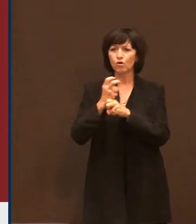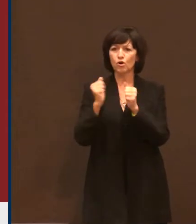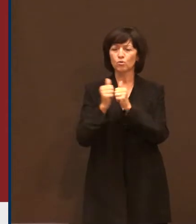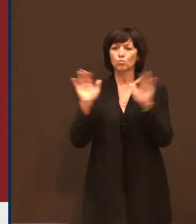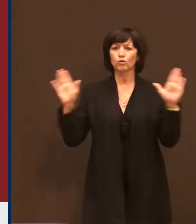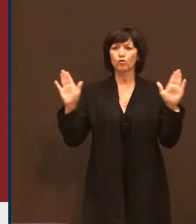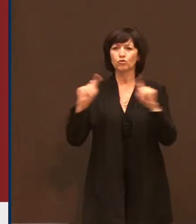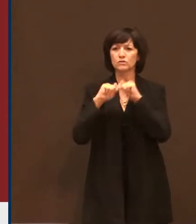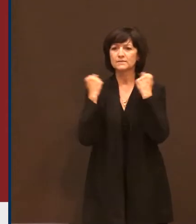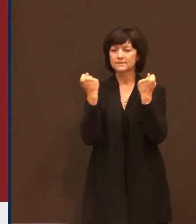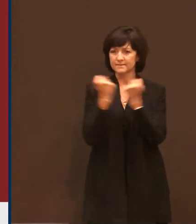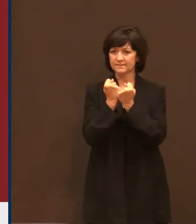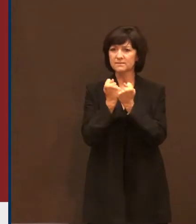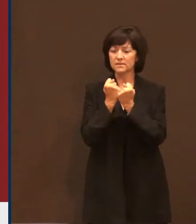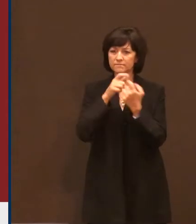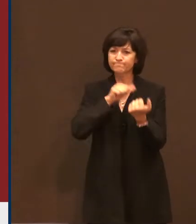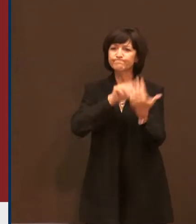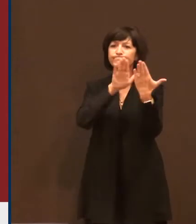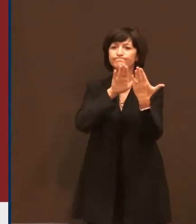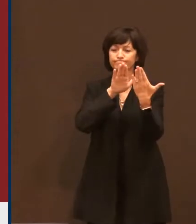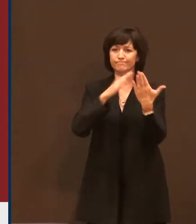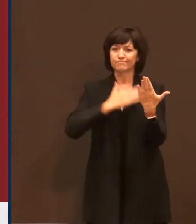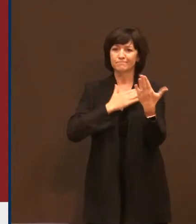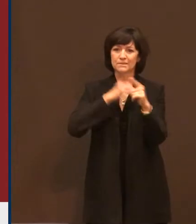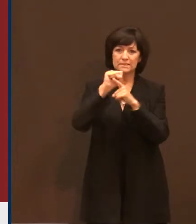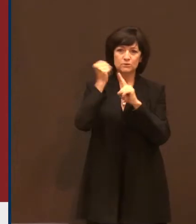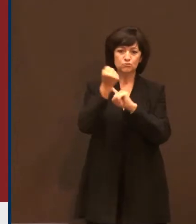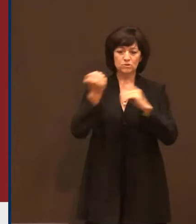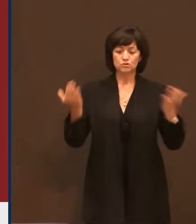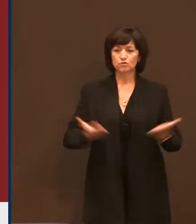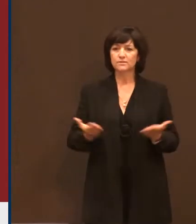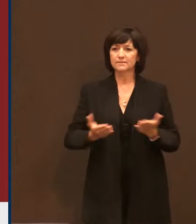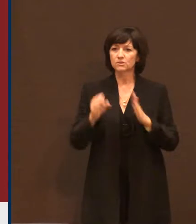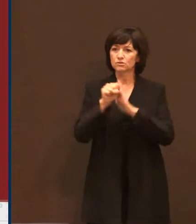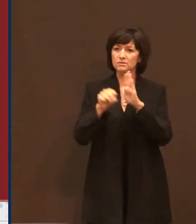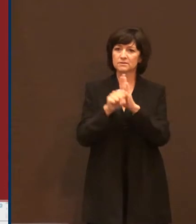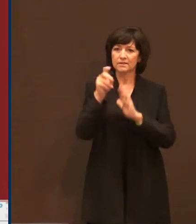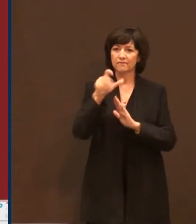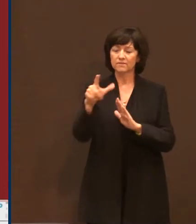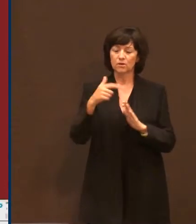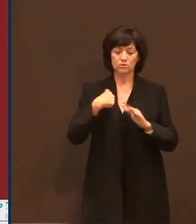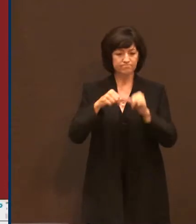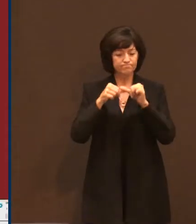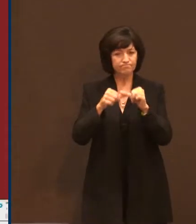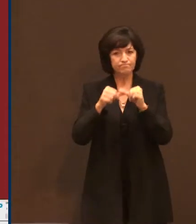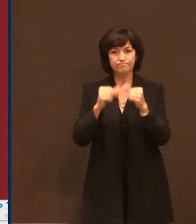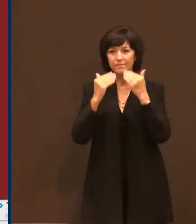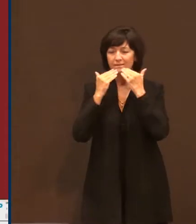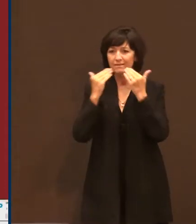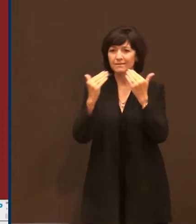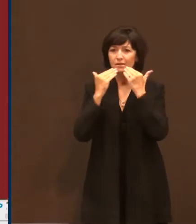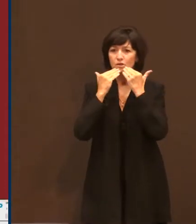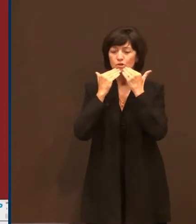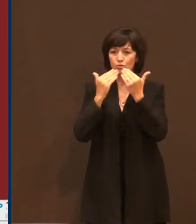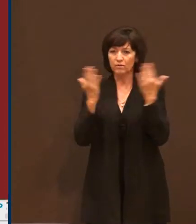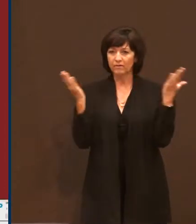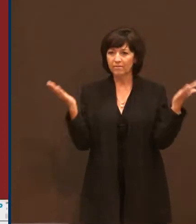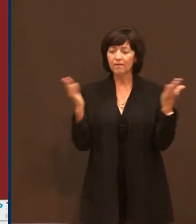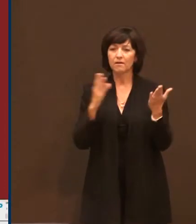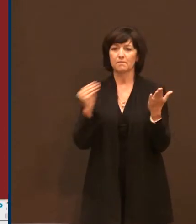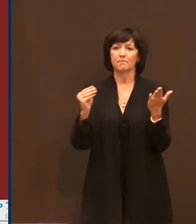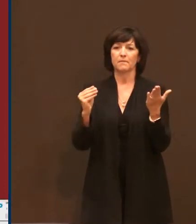on the ground in our state, doing a tremendous job. We continue to thank them and all the public health